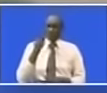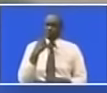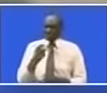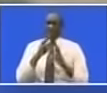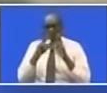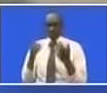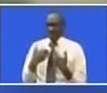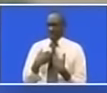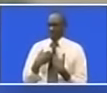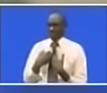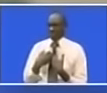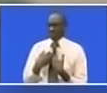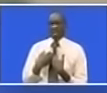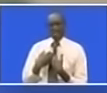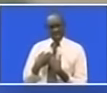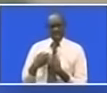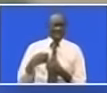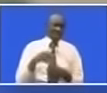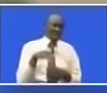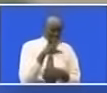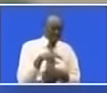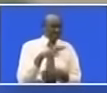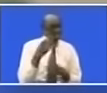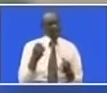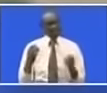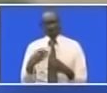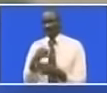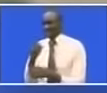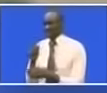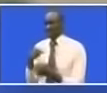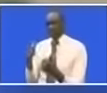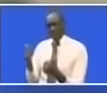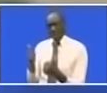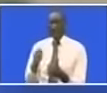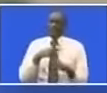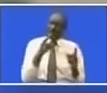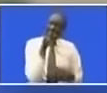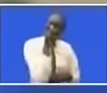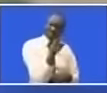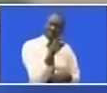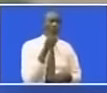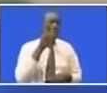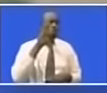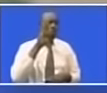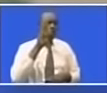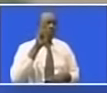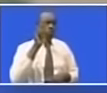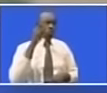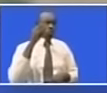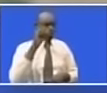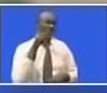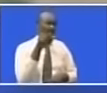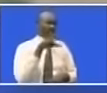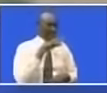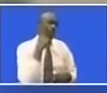peacefully in a majority of the areas that we've been to as well here in Dar es Salaam. But for Ubungo being the hallmark of one